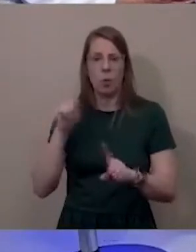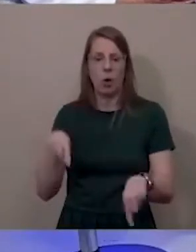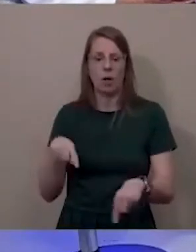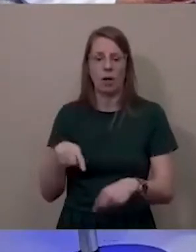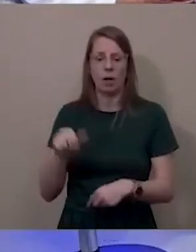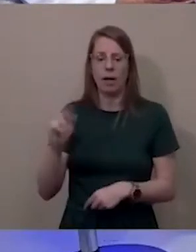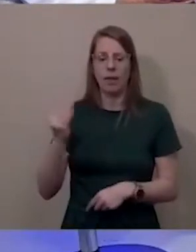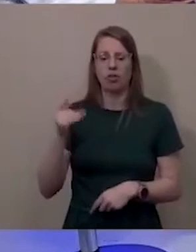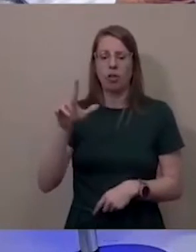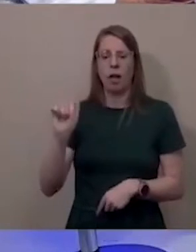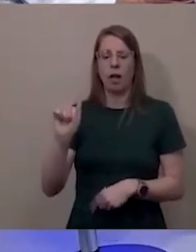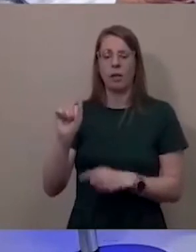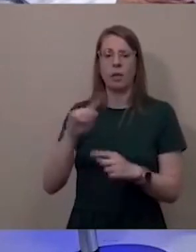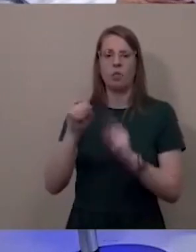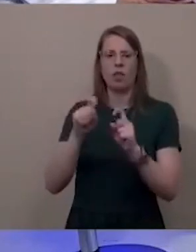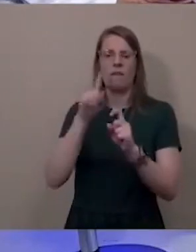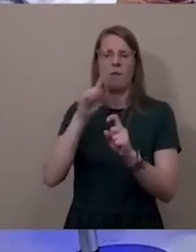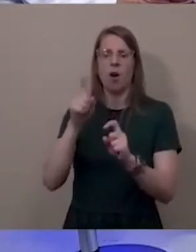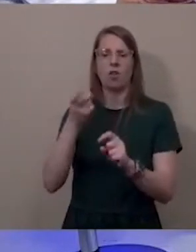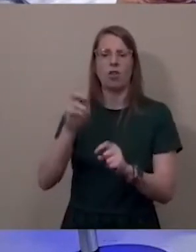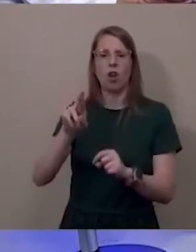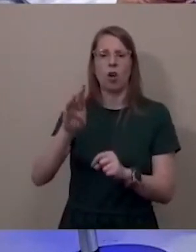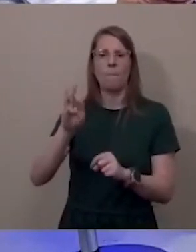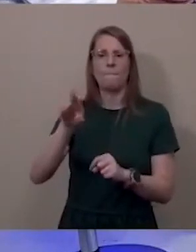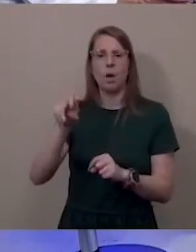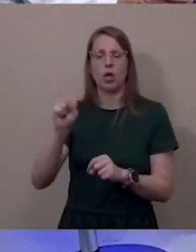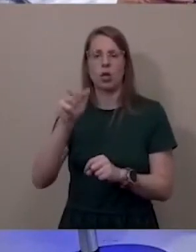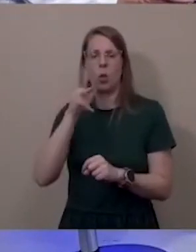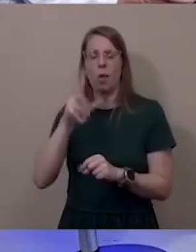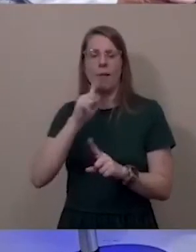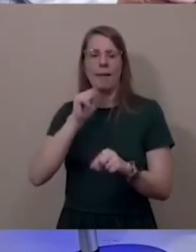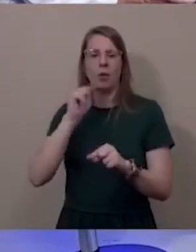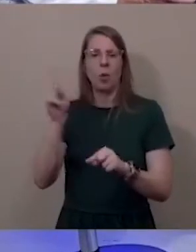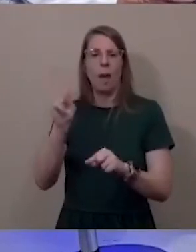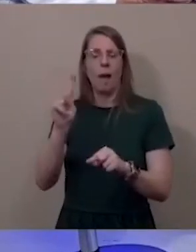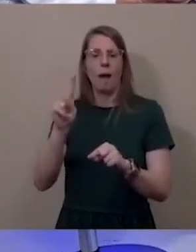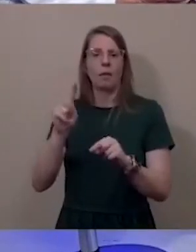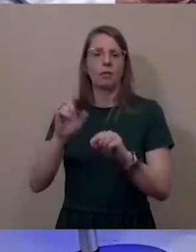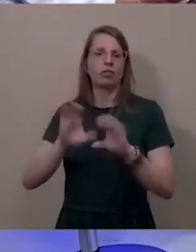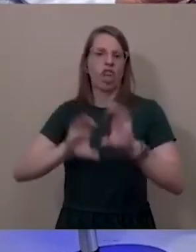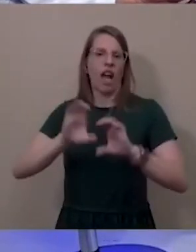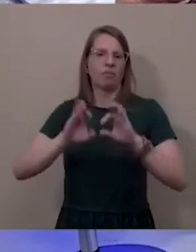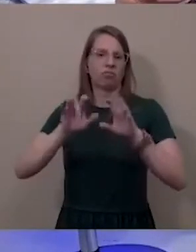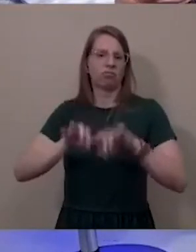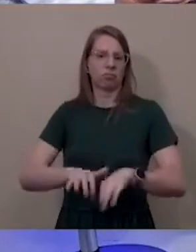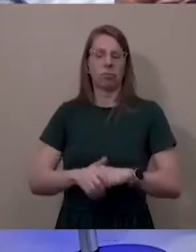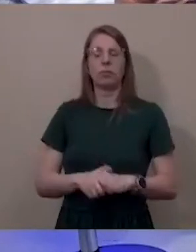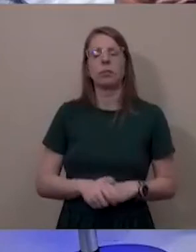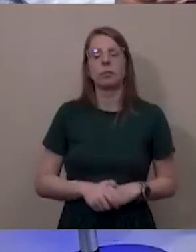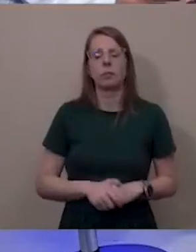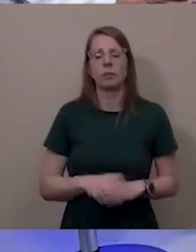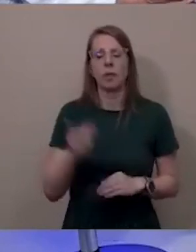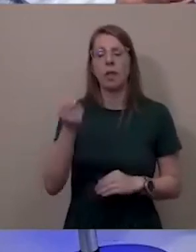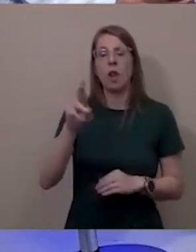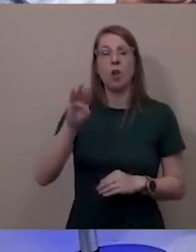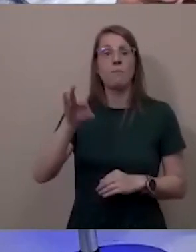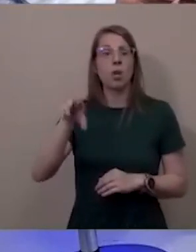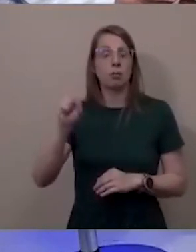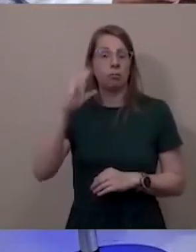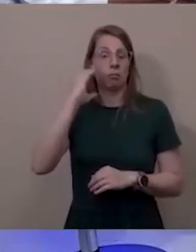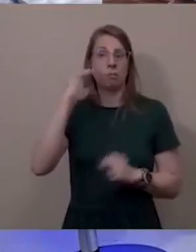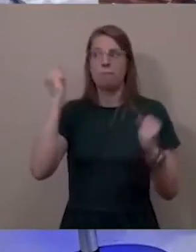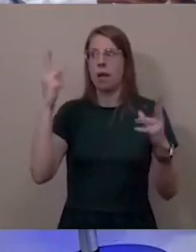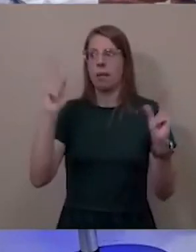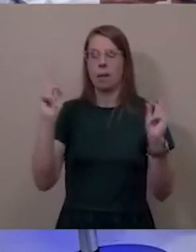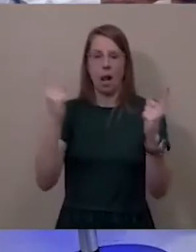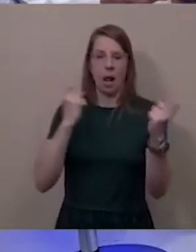for Dr. Burns, but we will answer those in the thread. Awesome. I'll just get with you afterwards. Well, we know, Dr. Burns, there will be a lot of people who have questions with you.